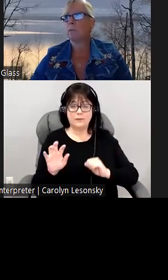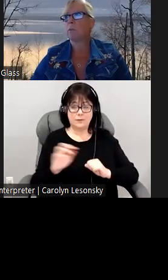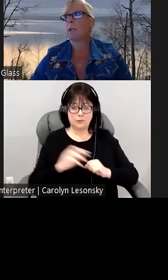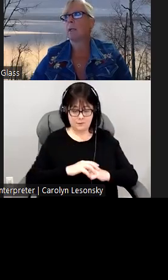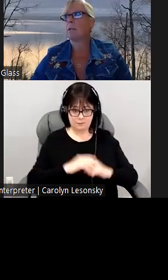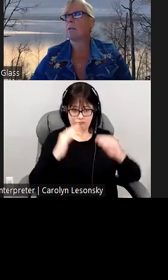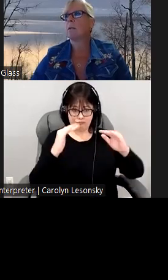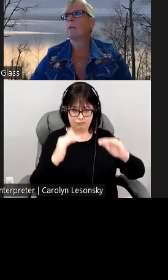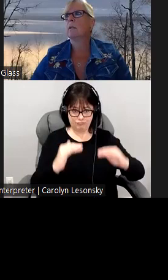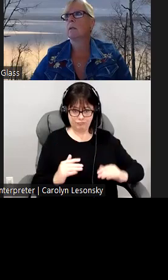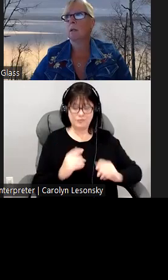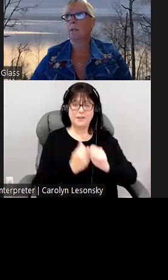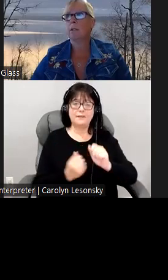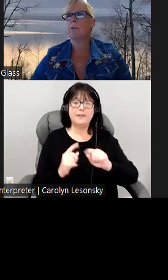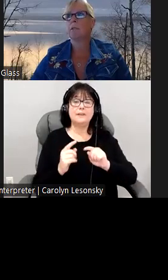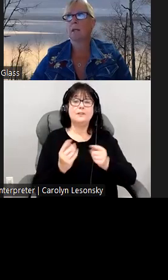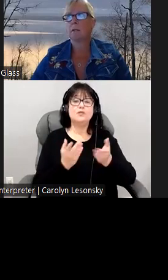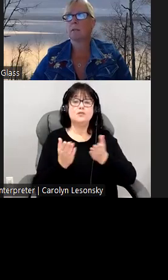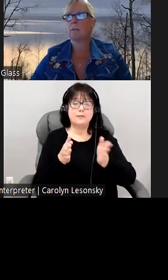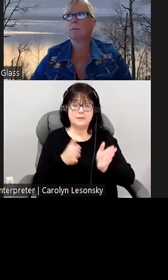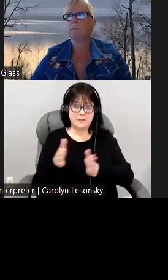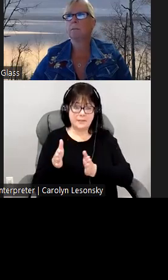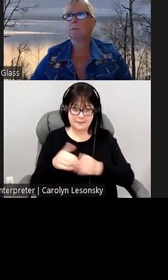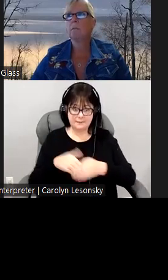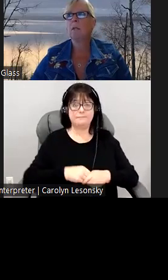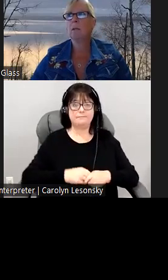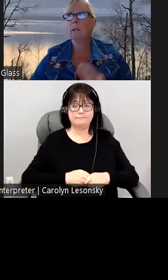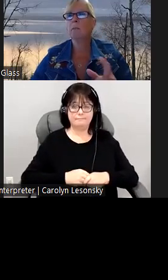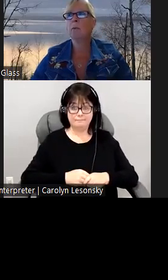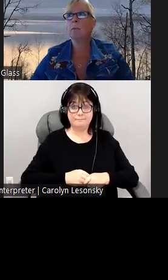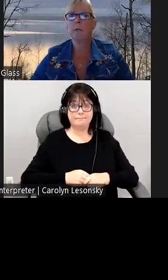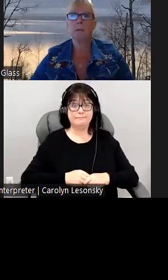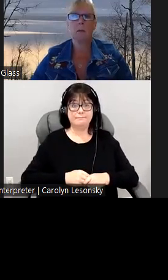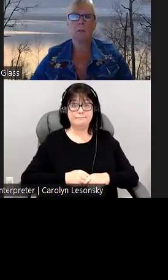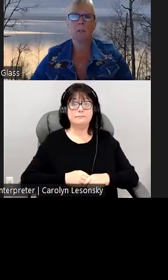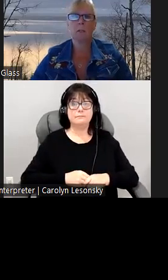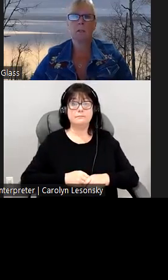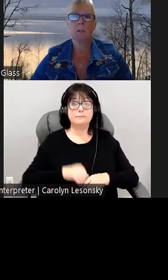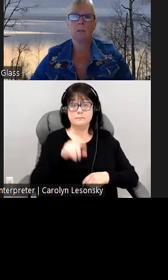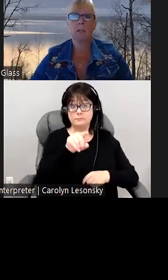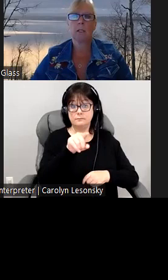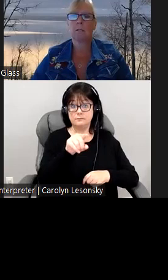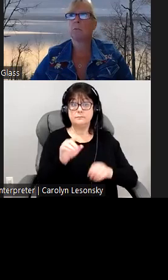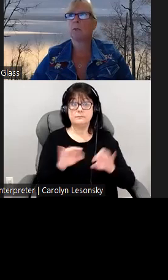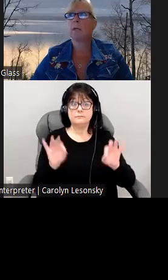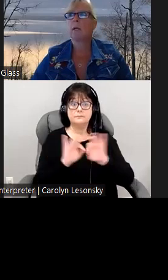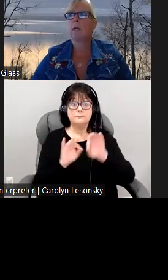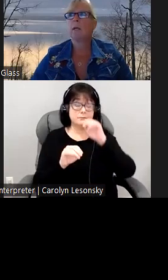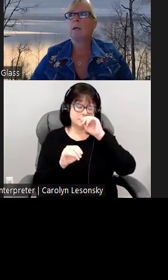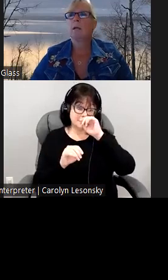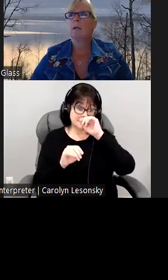different service plans in all the different statuses. Little important point about looking at this